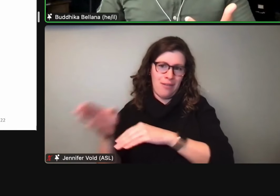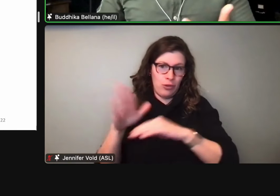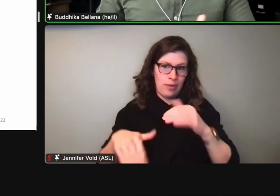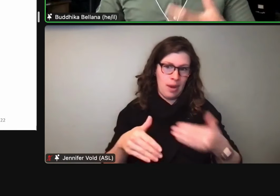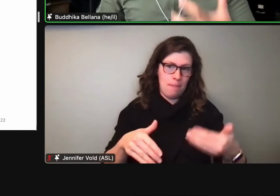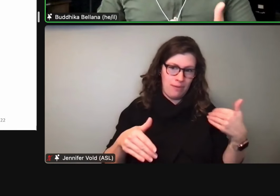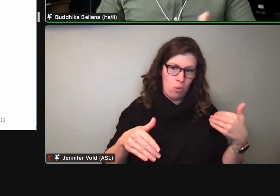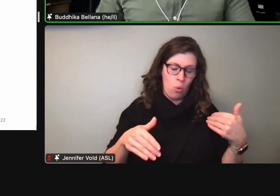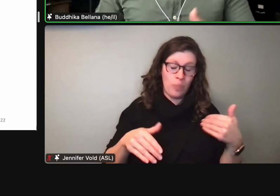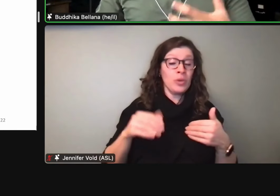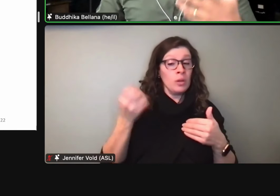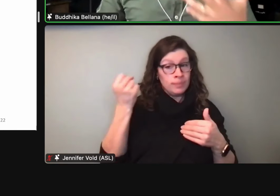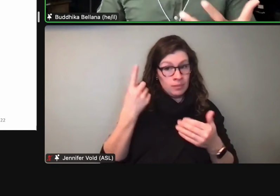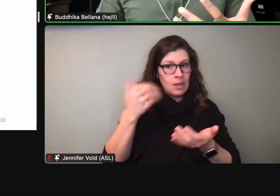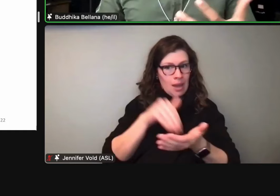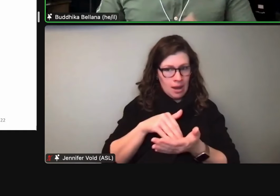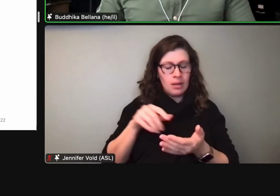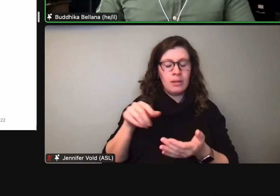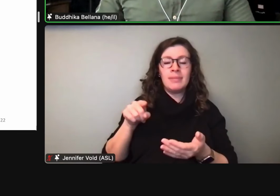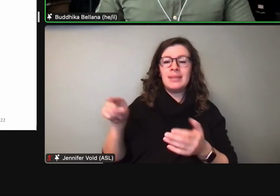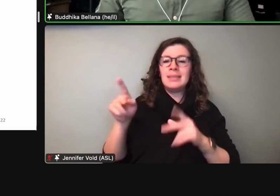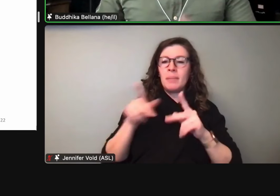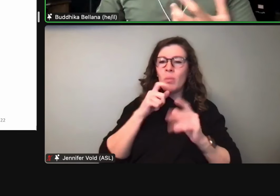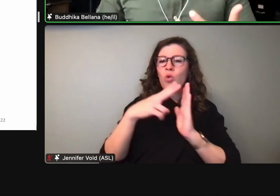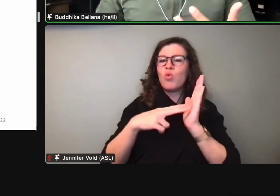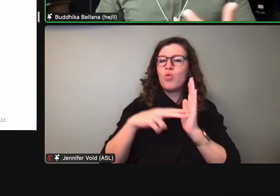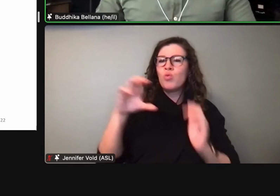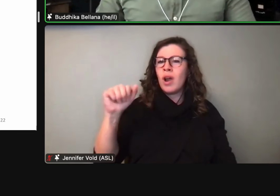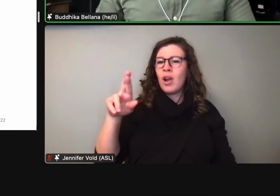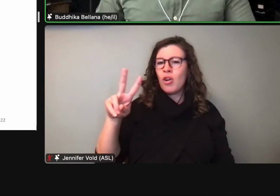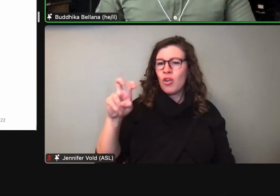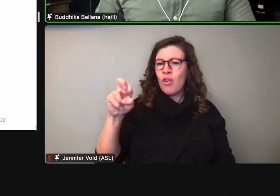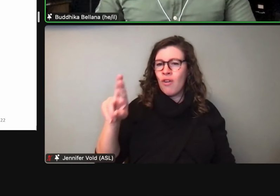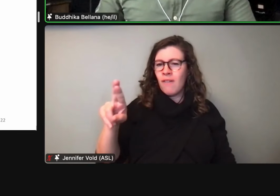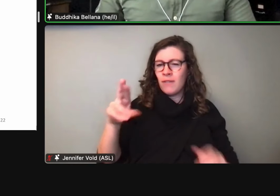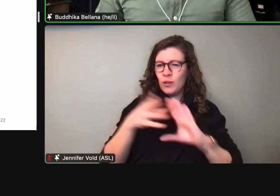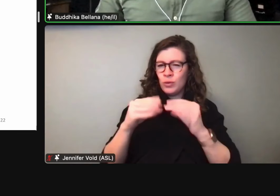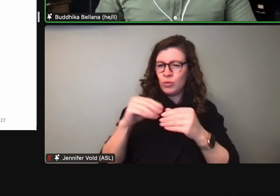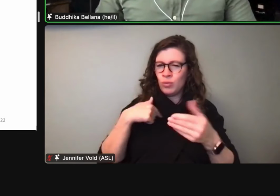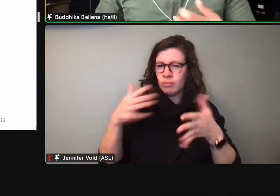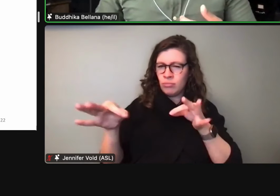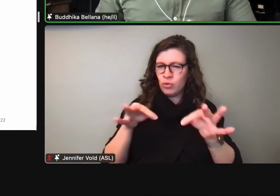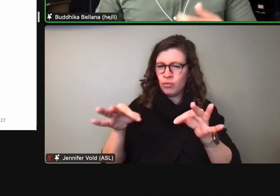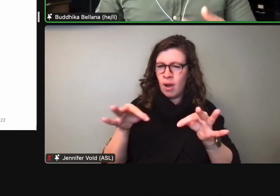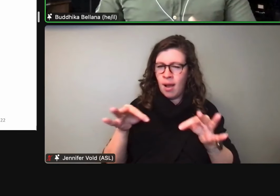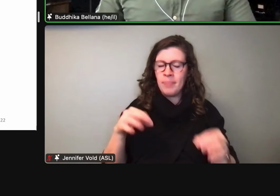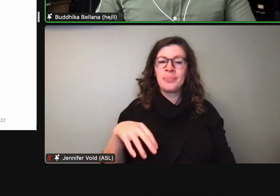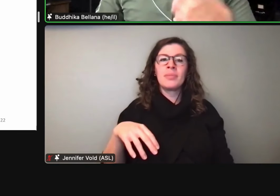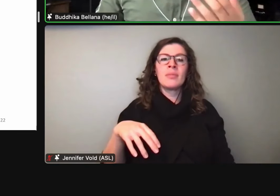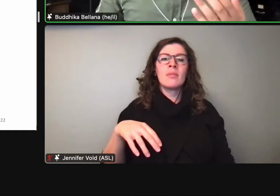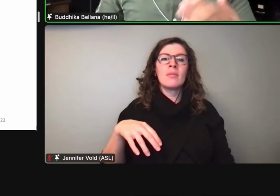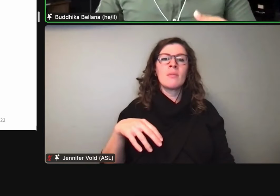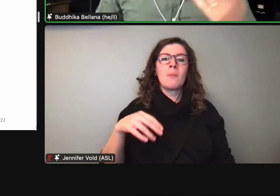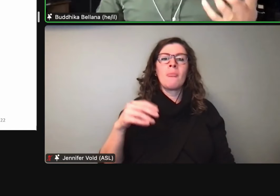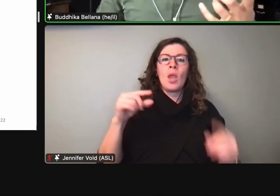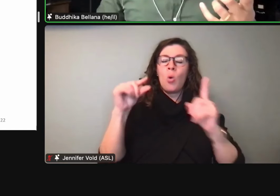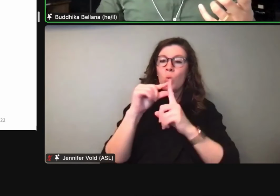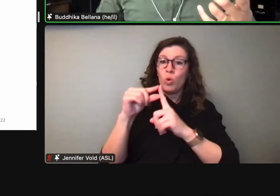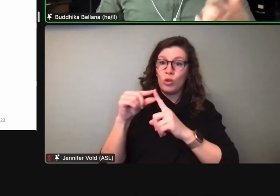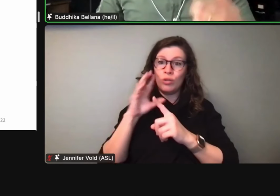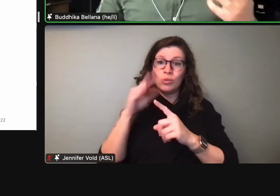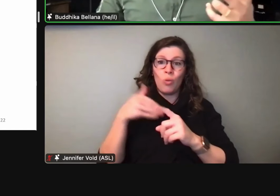are participants who read the Carver story that I had talked about. And words that are going to have a